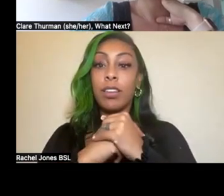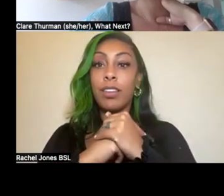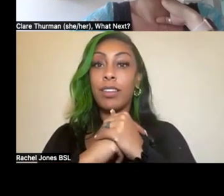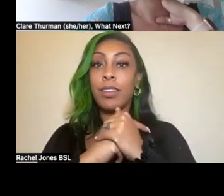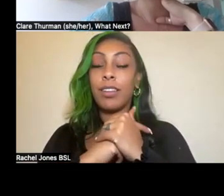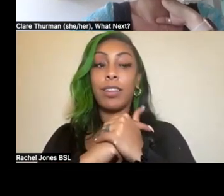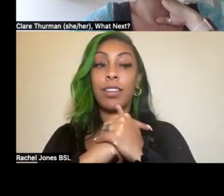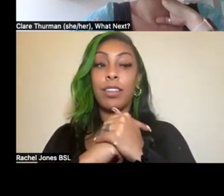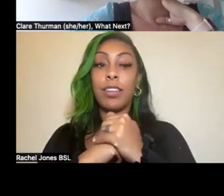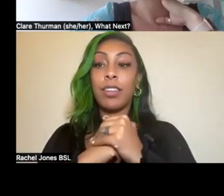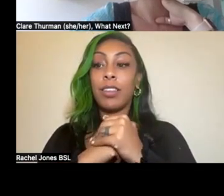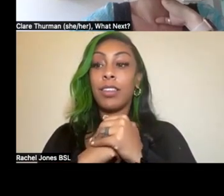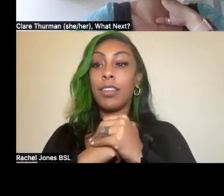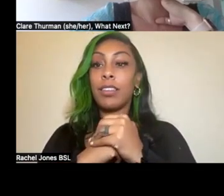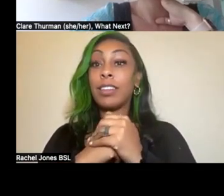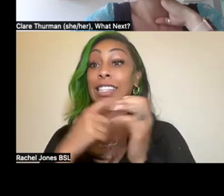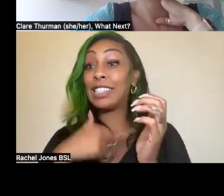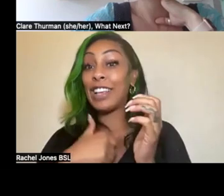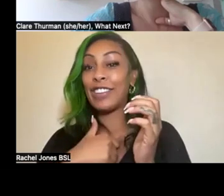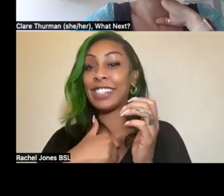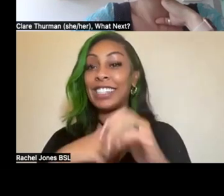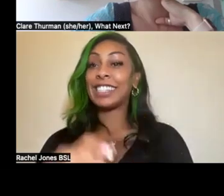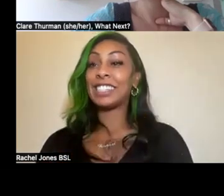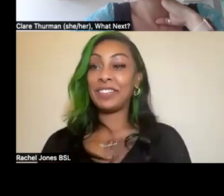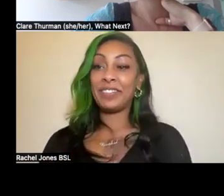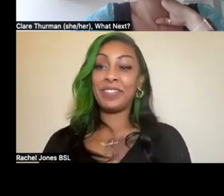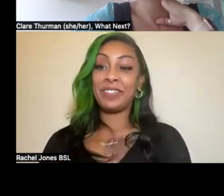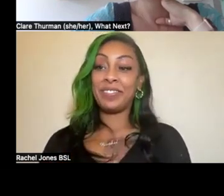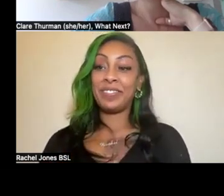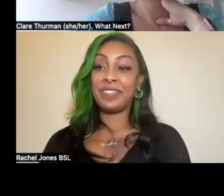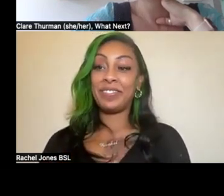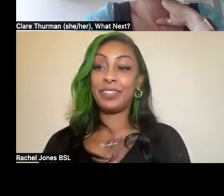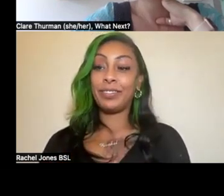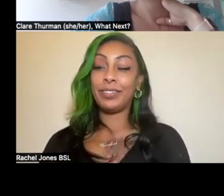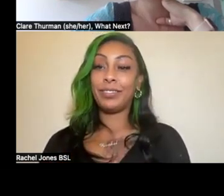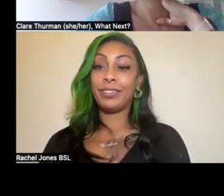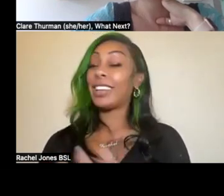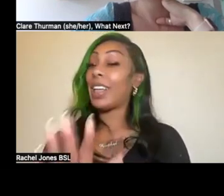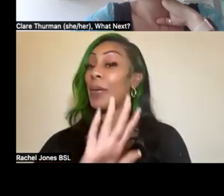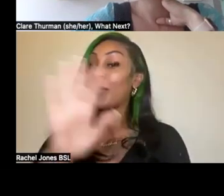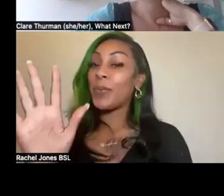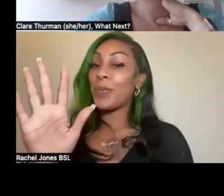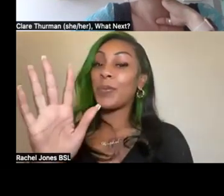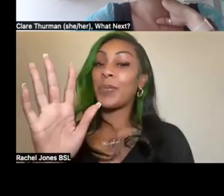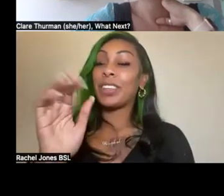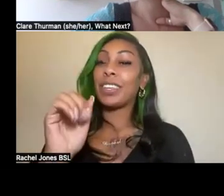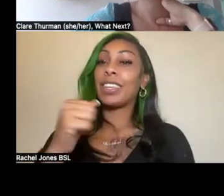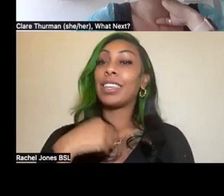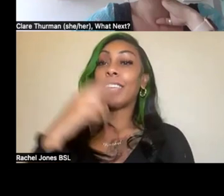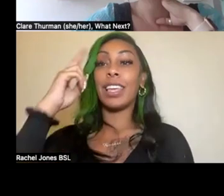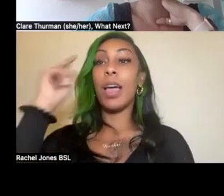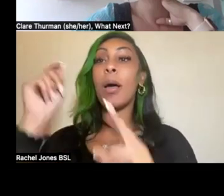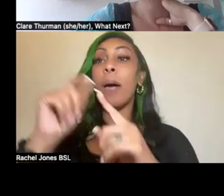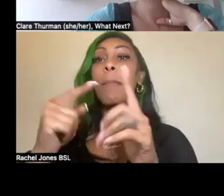all day? Whoops, sorry. I've switched screens. Hello, my name is Paul Farrelly. I